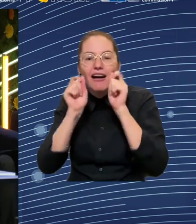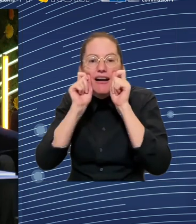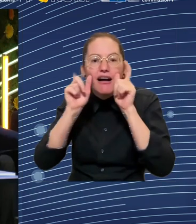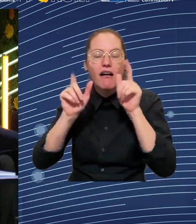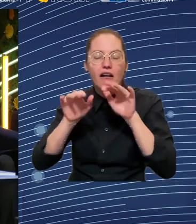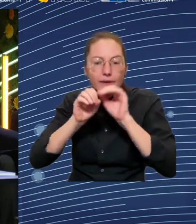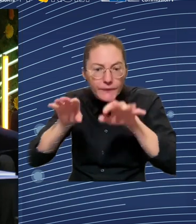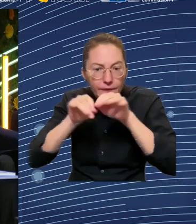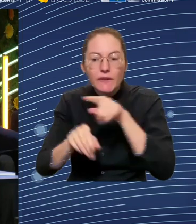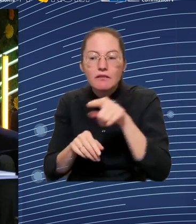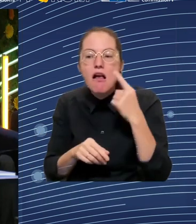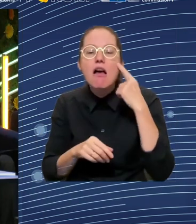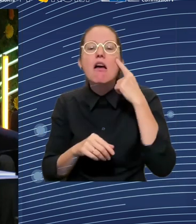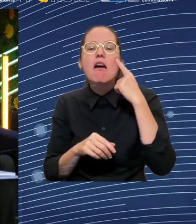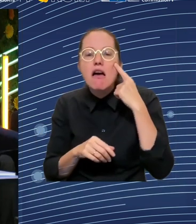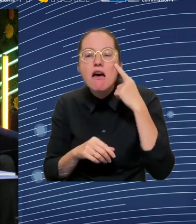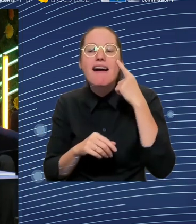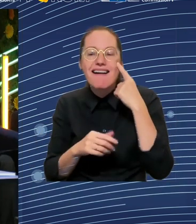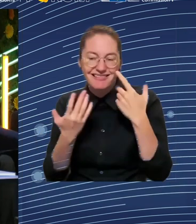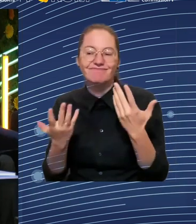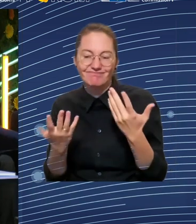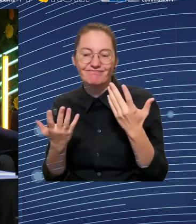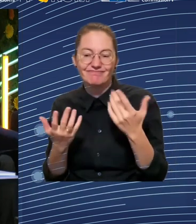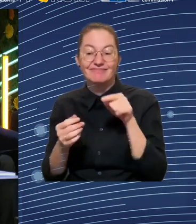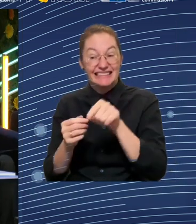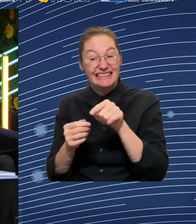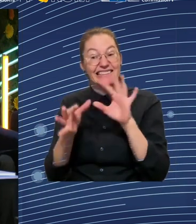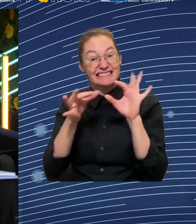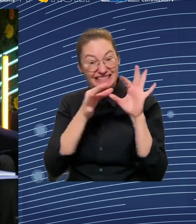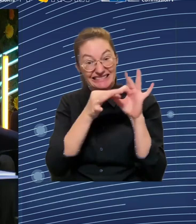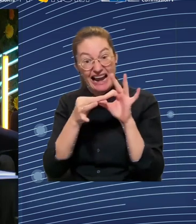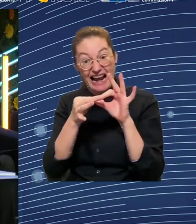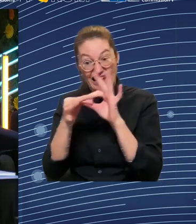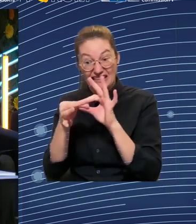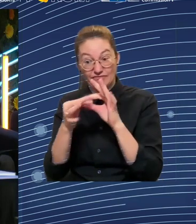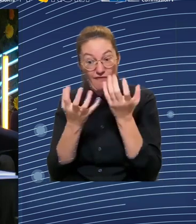think, is very important. And then the second thing that I think